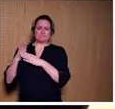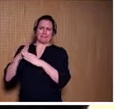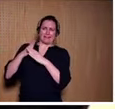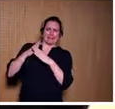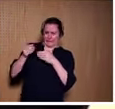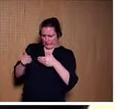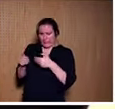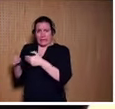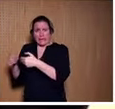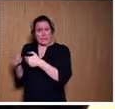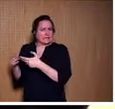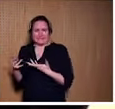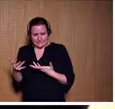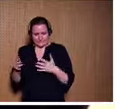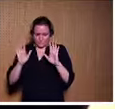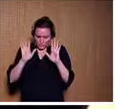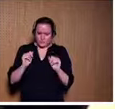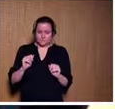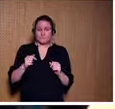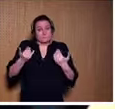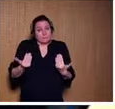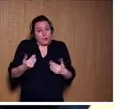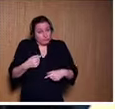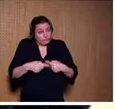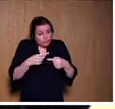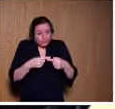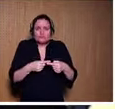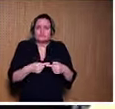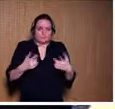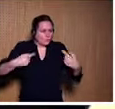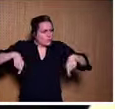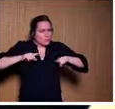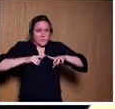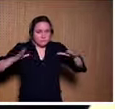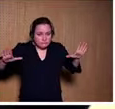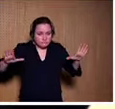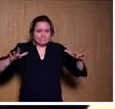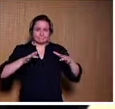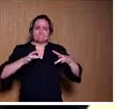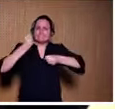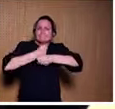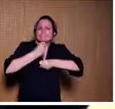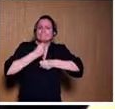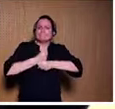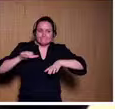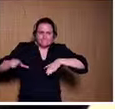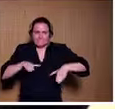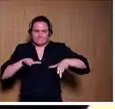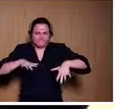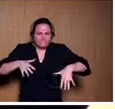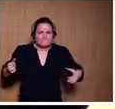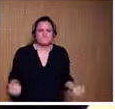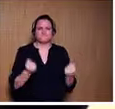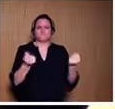about action, collective action. How can we mobilize ourselves for collective action